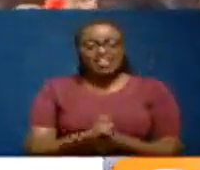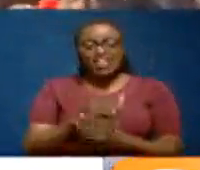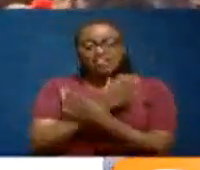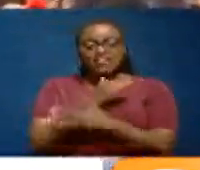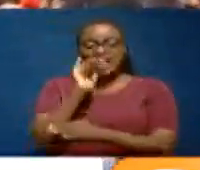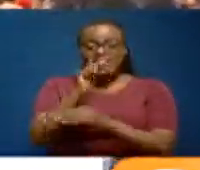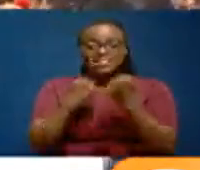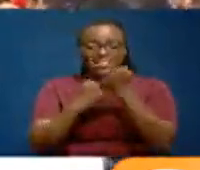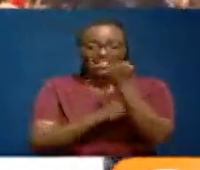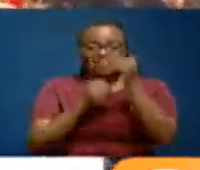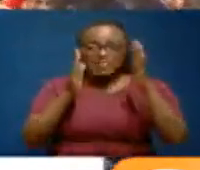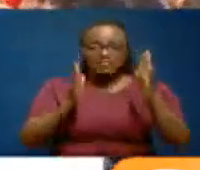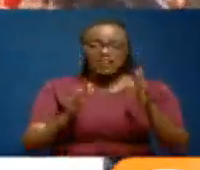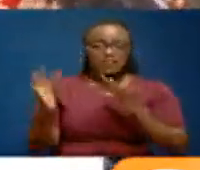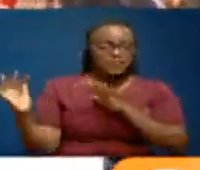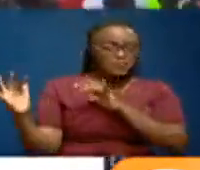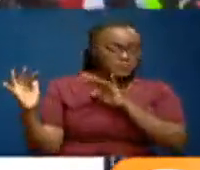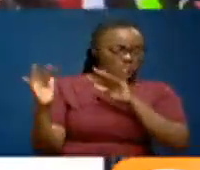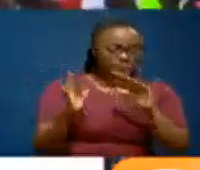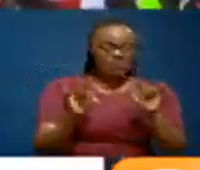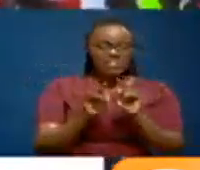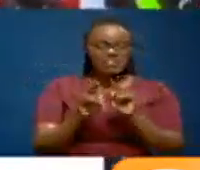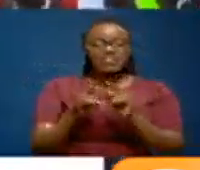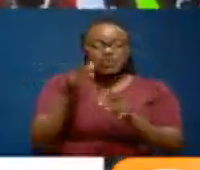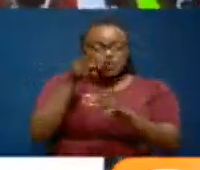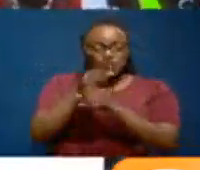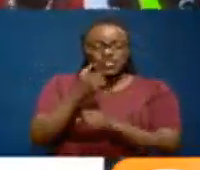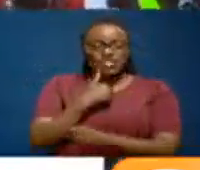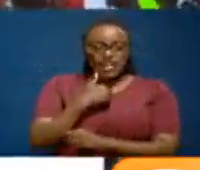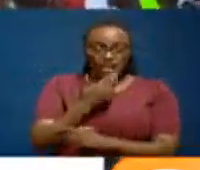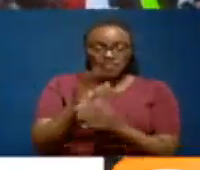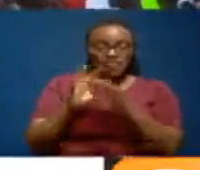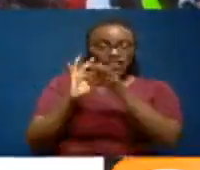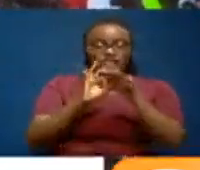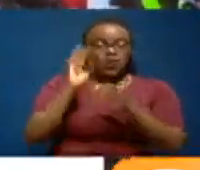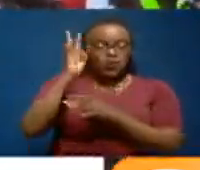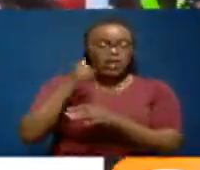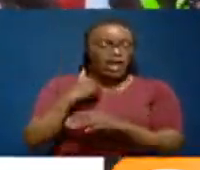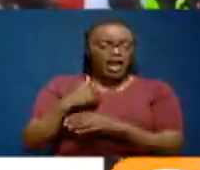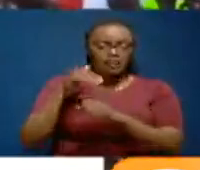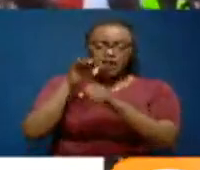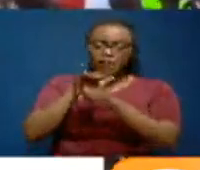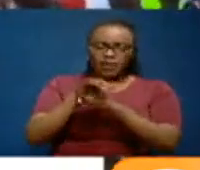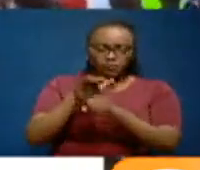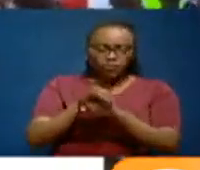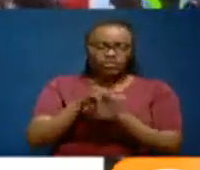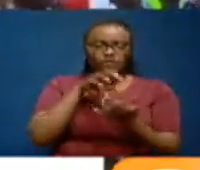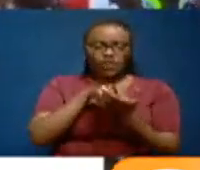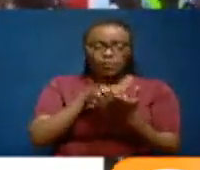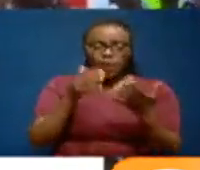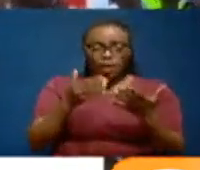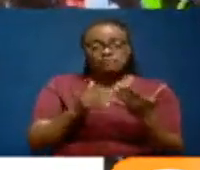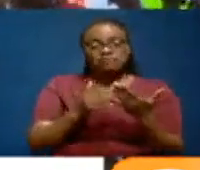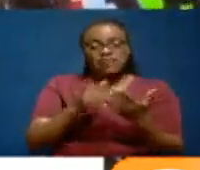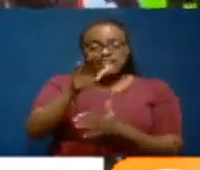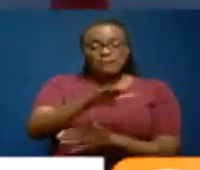on their supporters to turn up in large numbers, exuding confidence that the coalition will have a super majority of seats in the